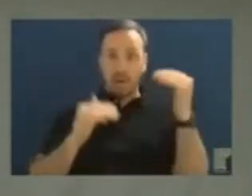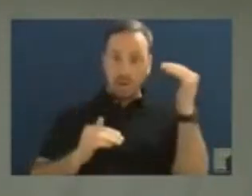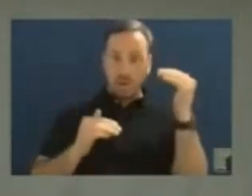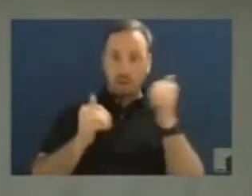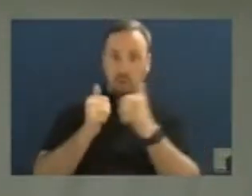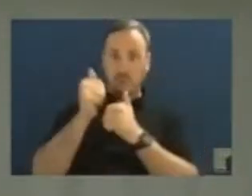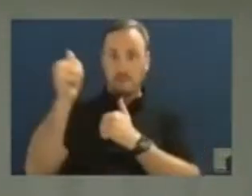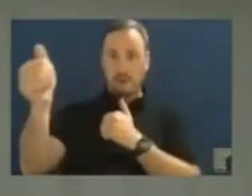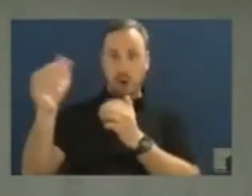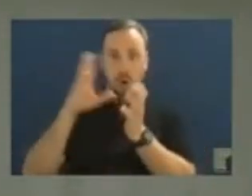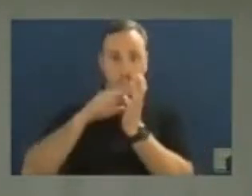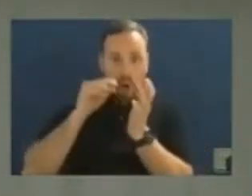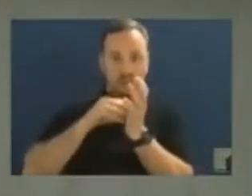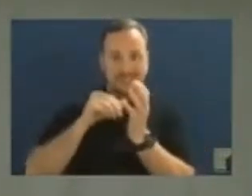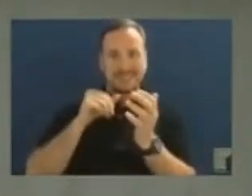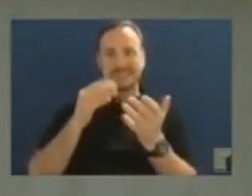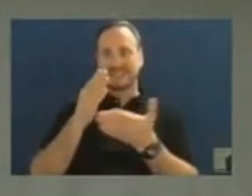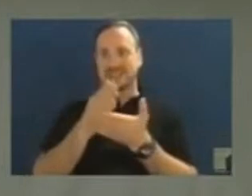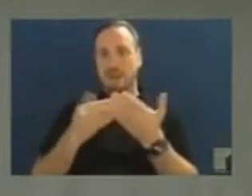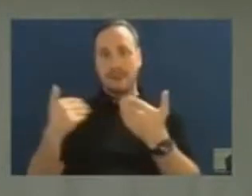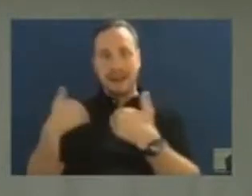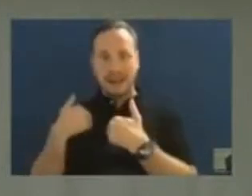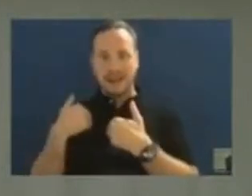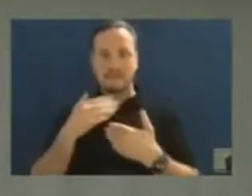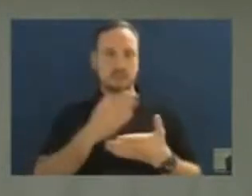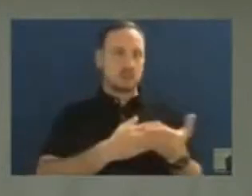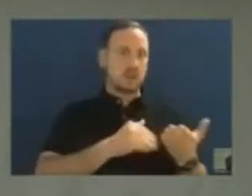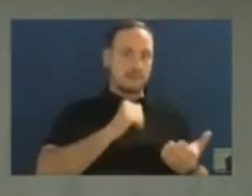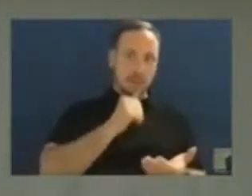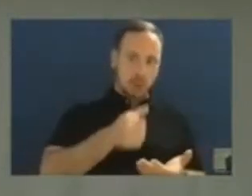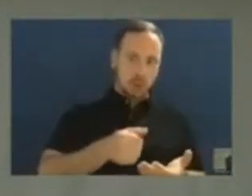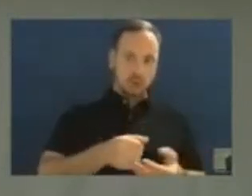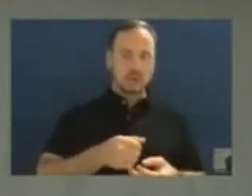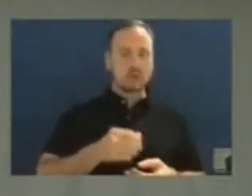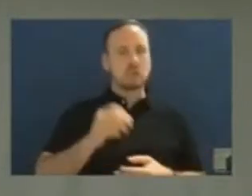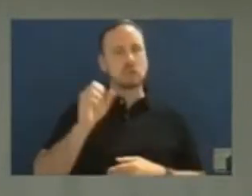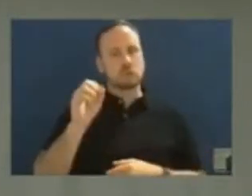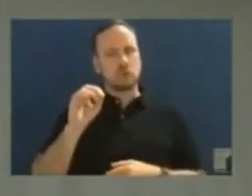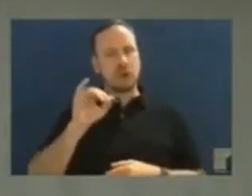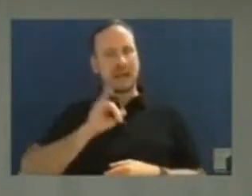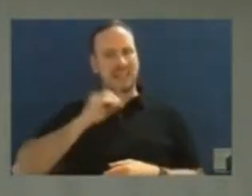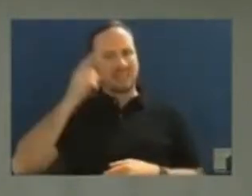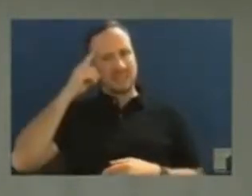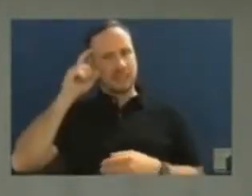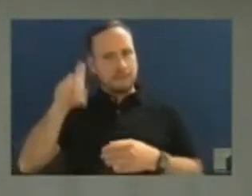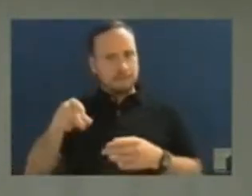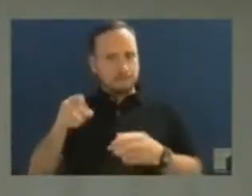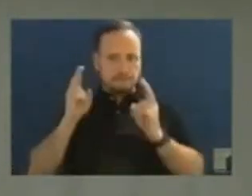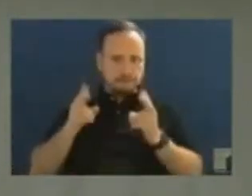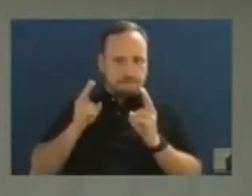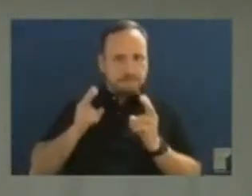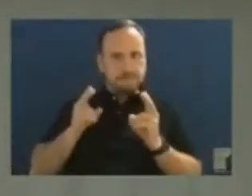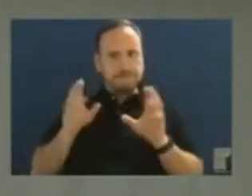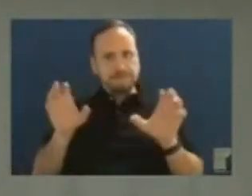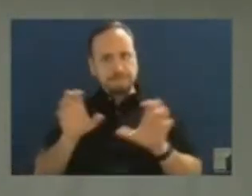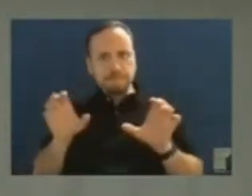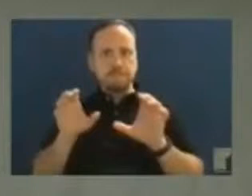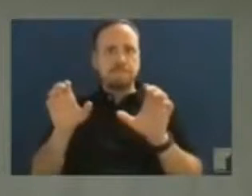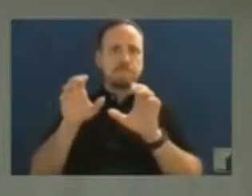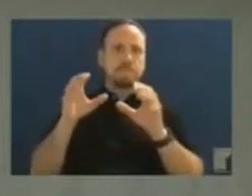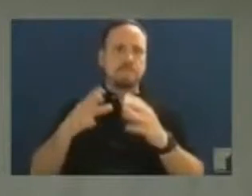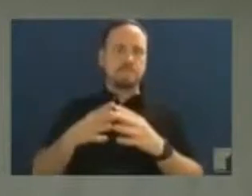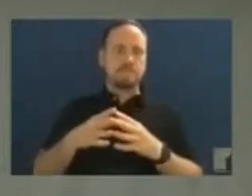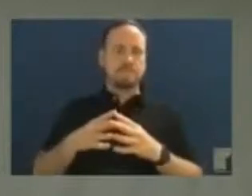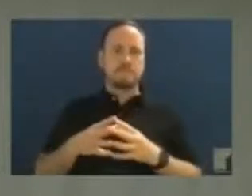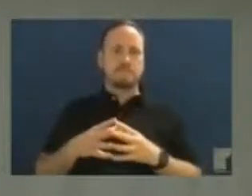And so that drives a bit of urgency around action, or should do. And